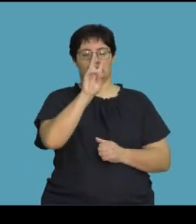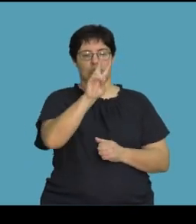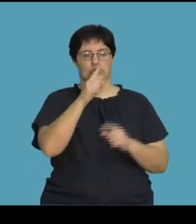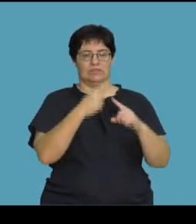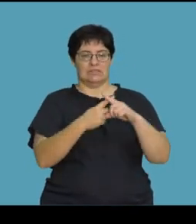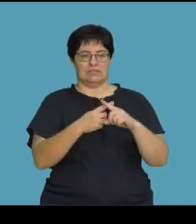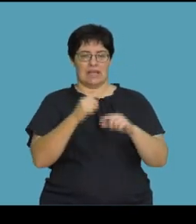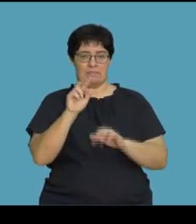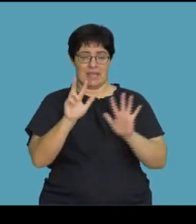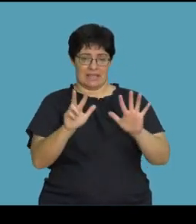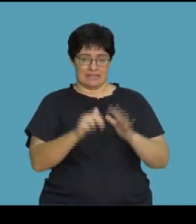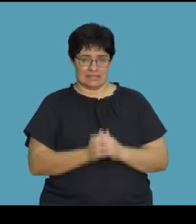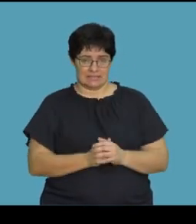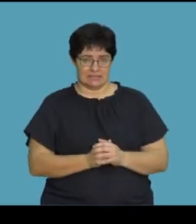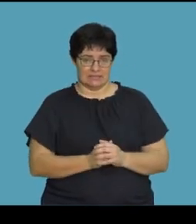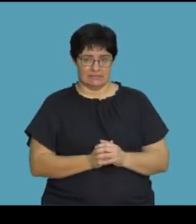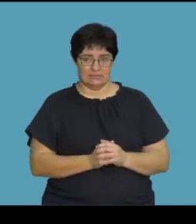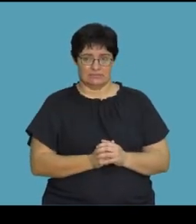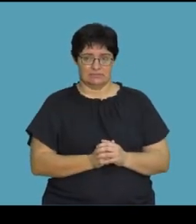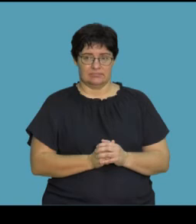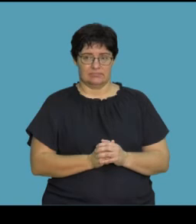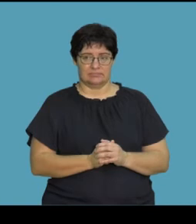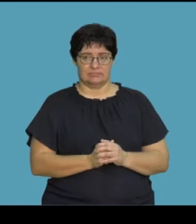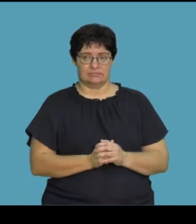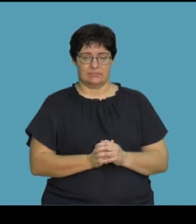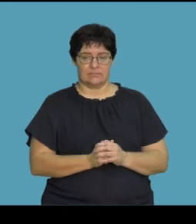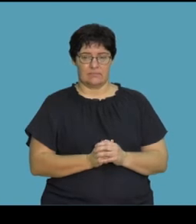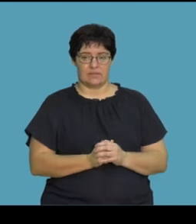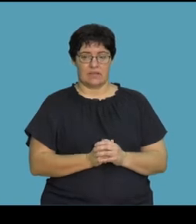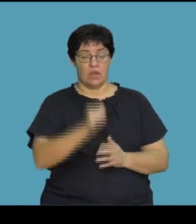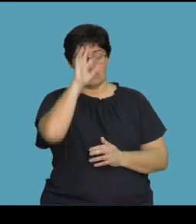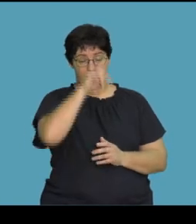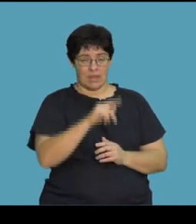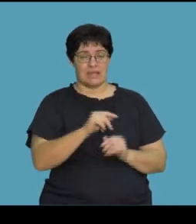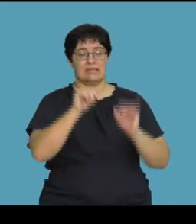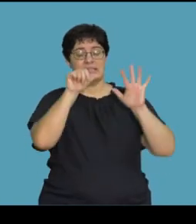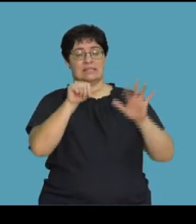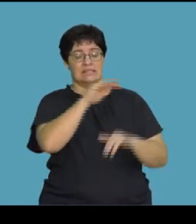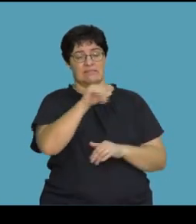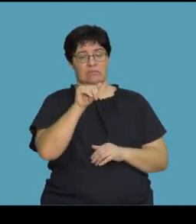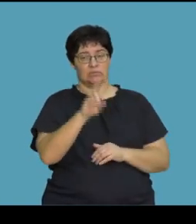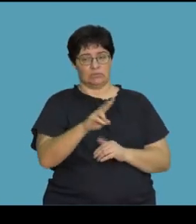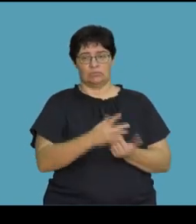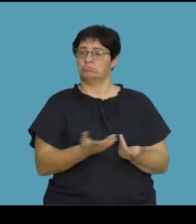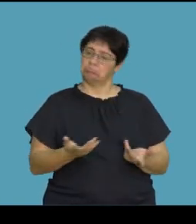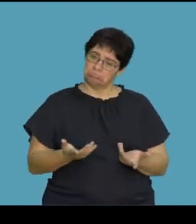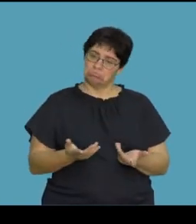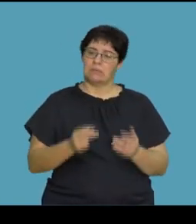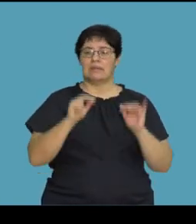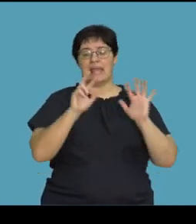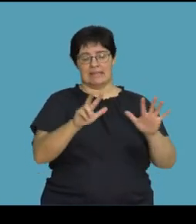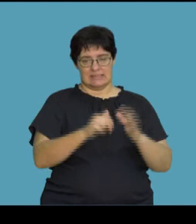outside, and then inside here I will have 2 multiplied by the 8 there. Then remember, 16 divided by 2